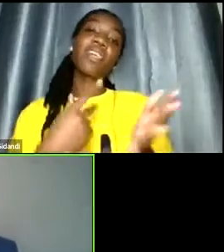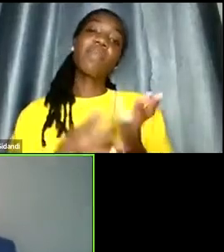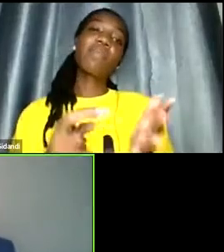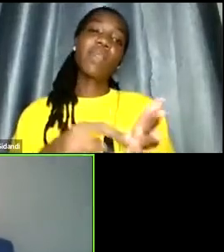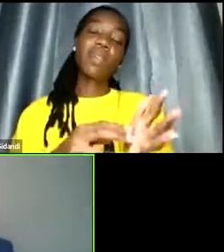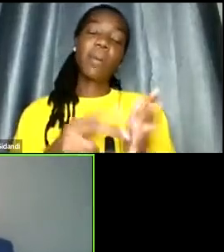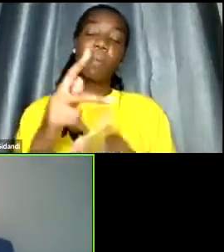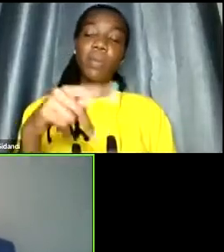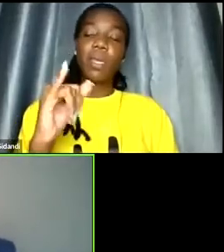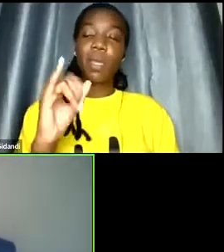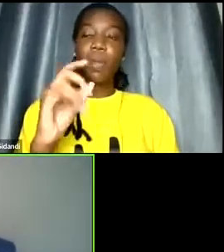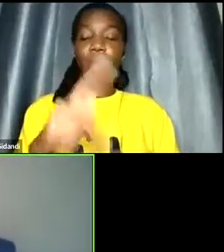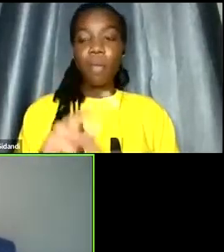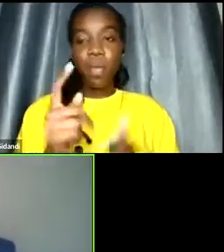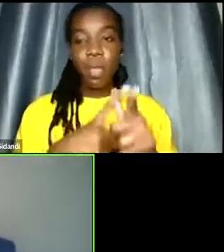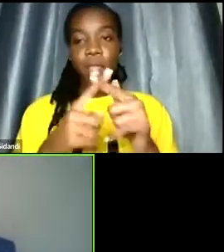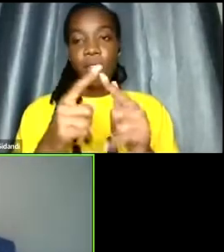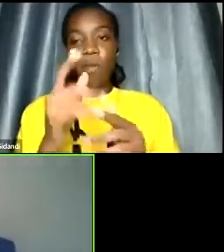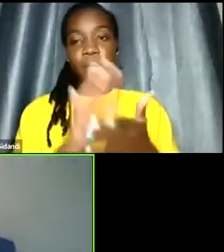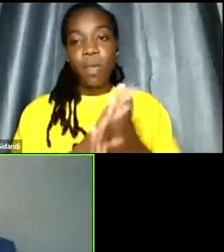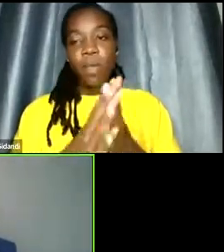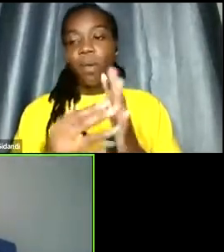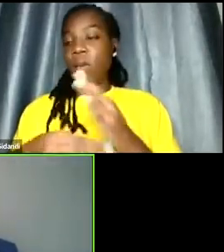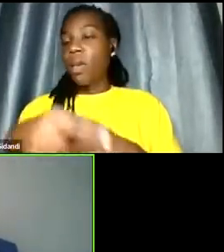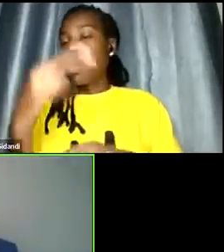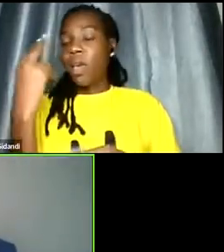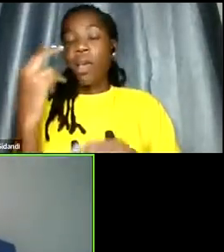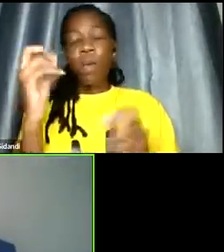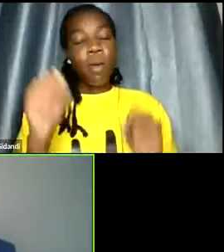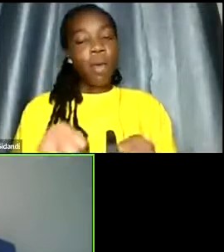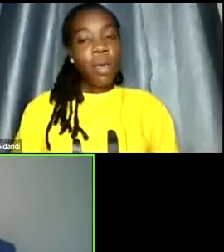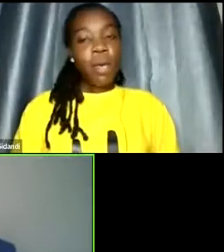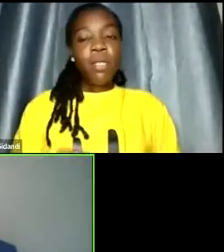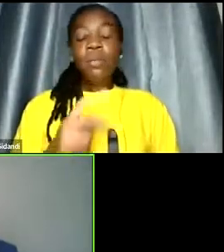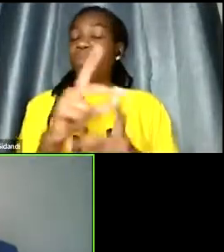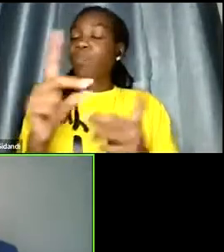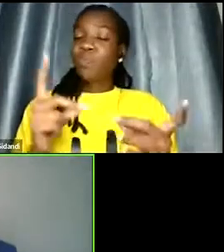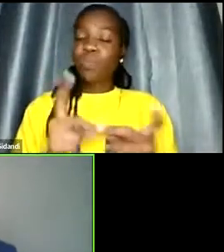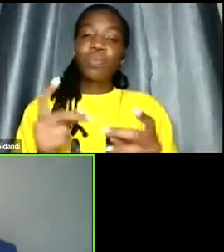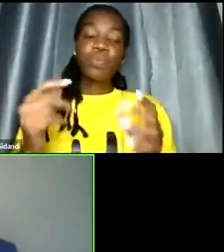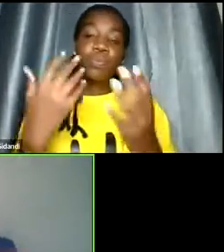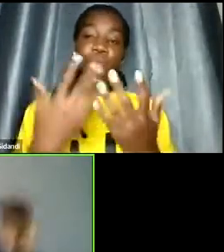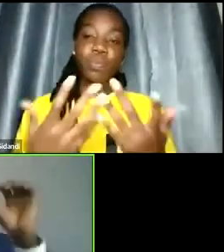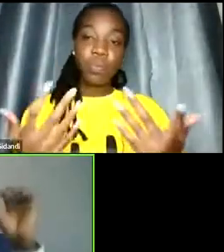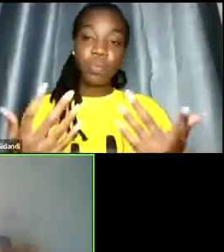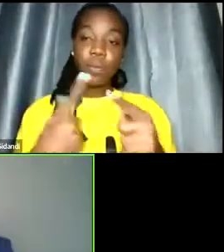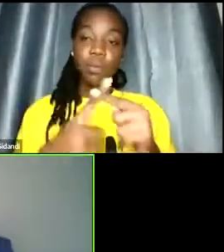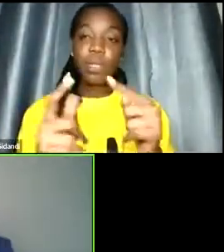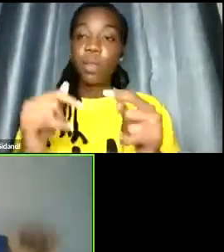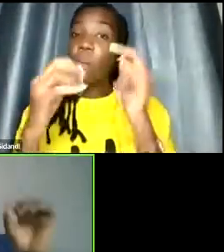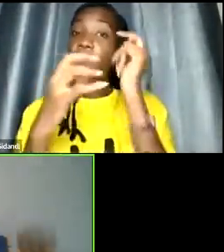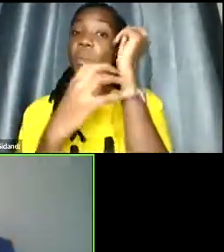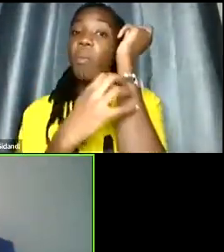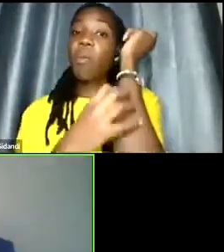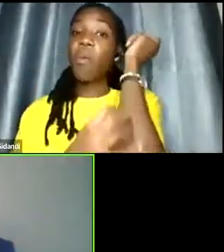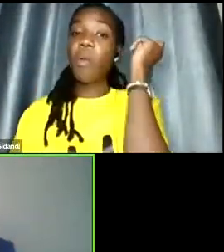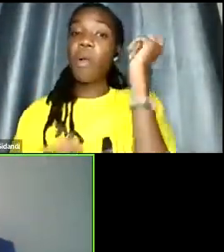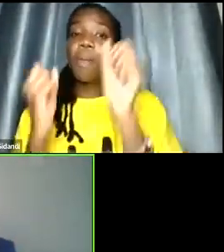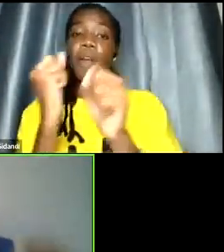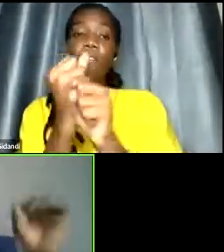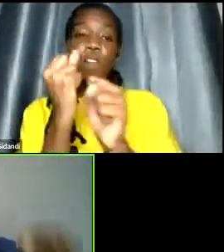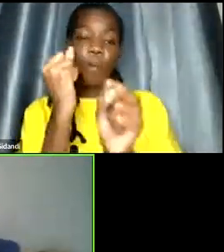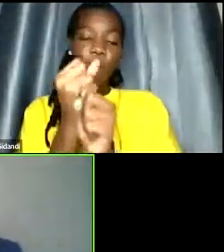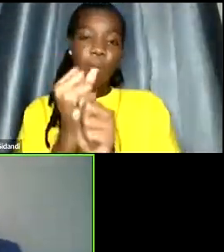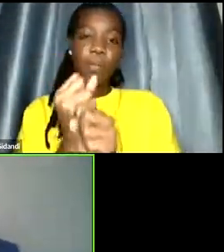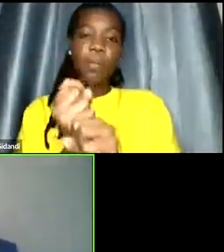be even a high potential. Yeah, you might be a perfect fit, but a poor performer. The talent metrics